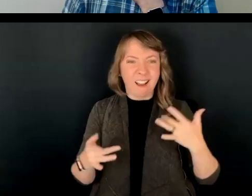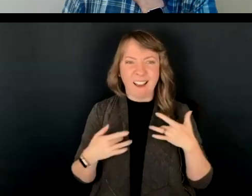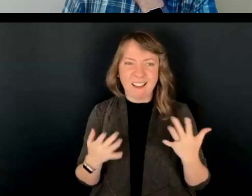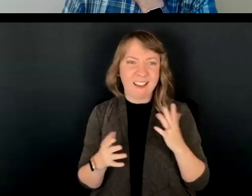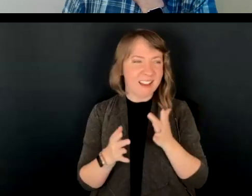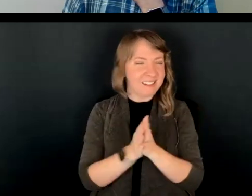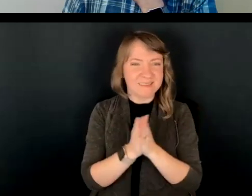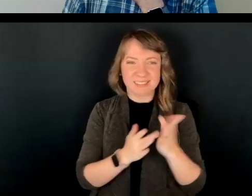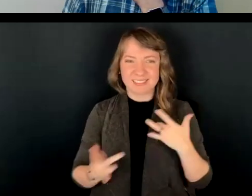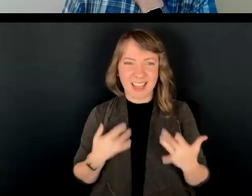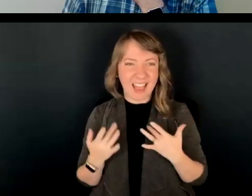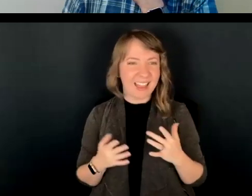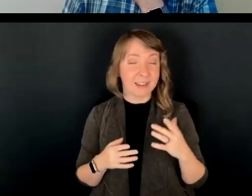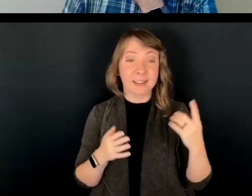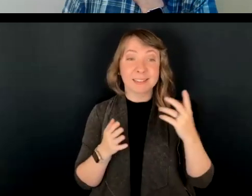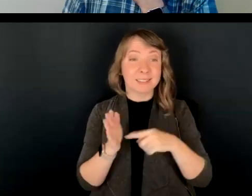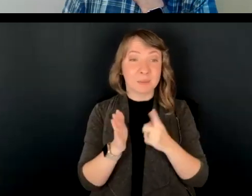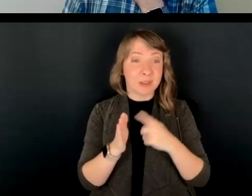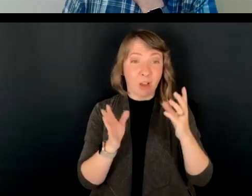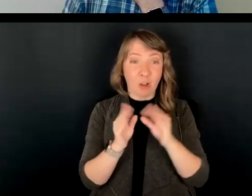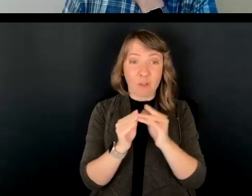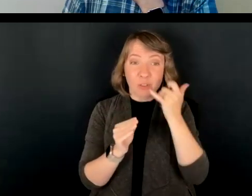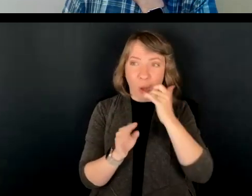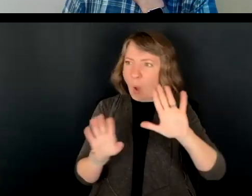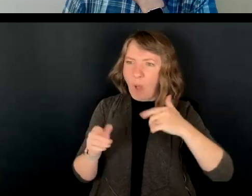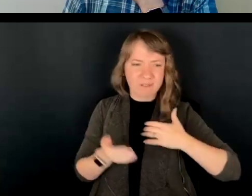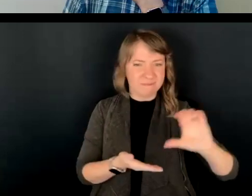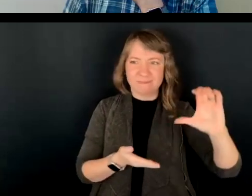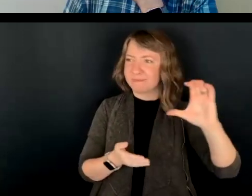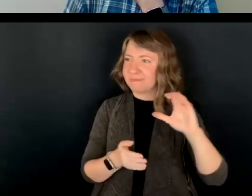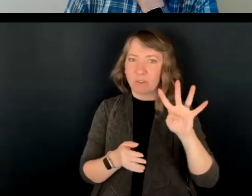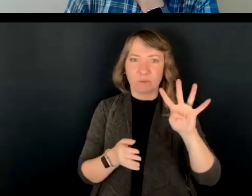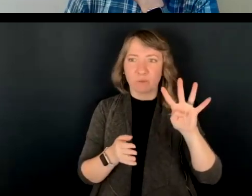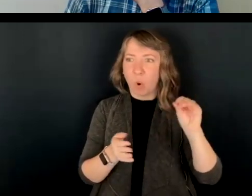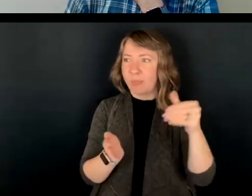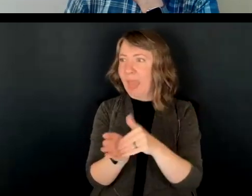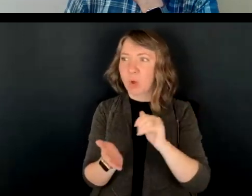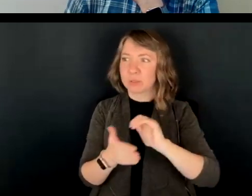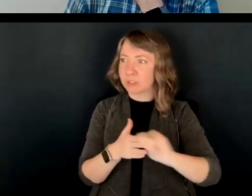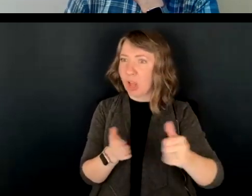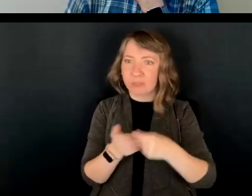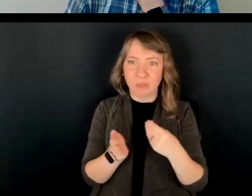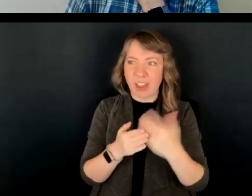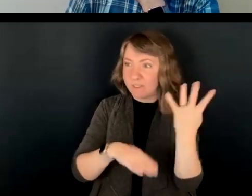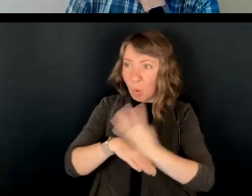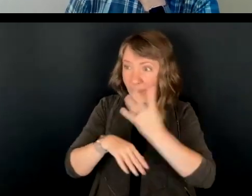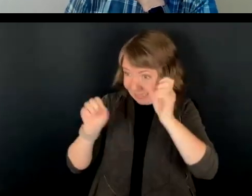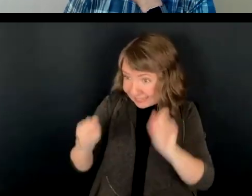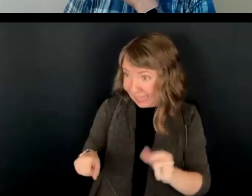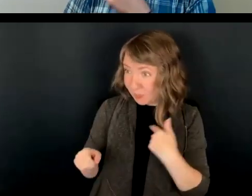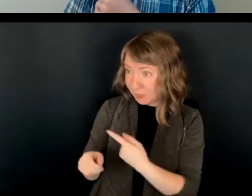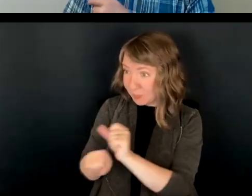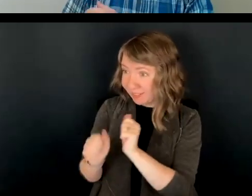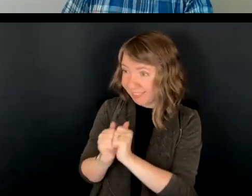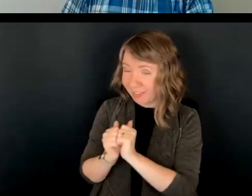"Hey, I've got $40,000 in funding in 4 days to get this in. Can you work with us?" And it's